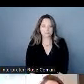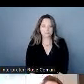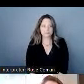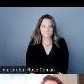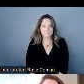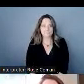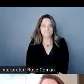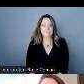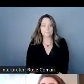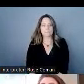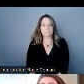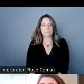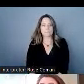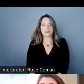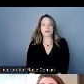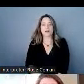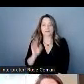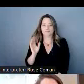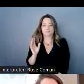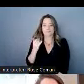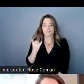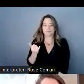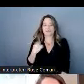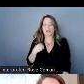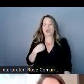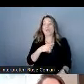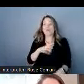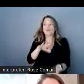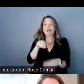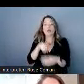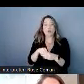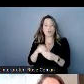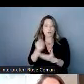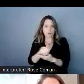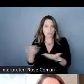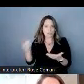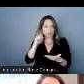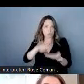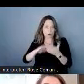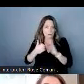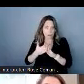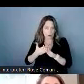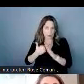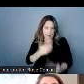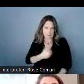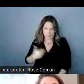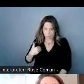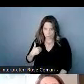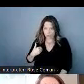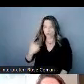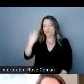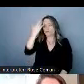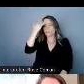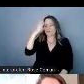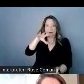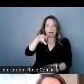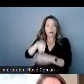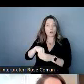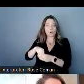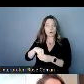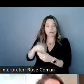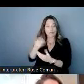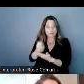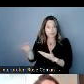now we have included resources for community members and and the reason we have this is i find when we do these presentations